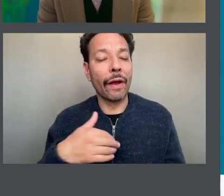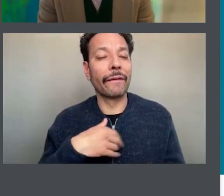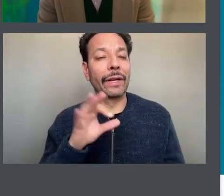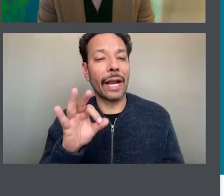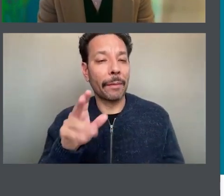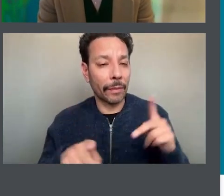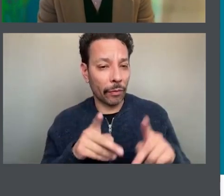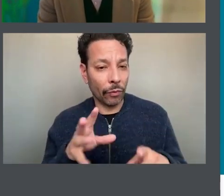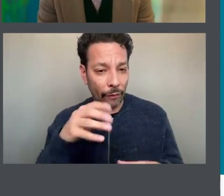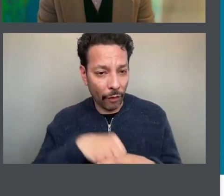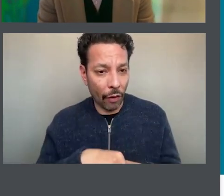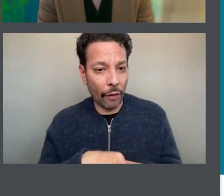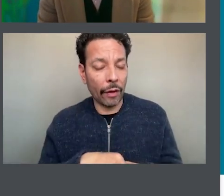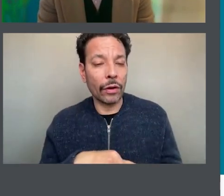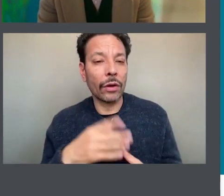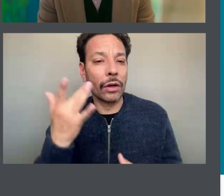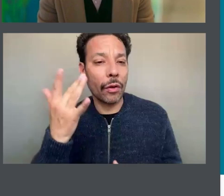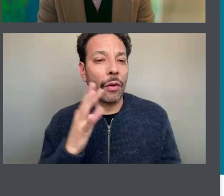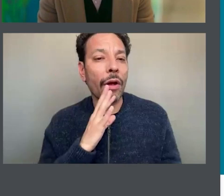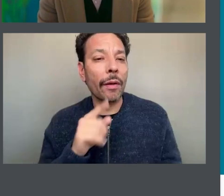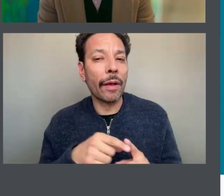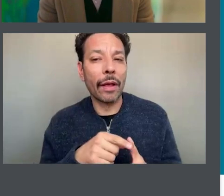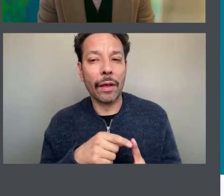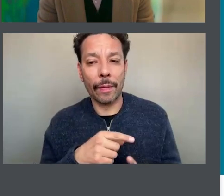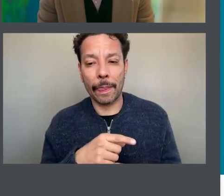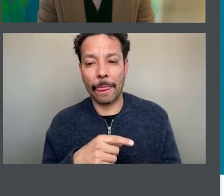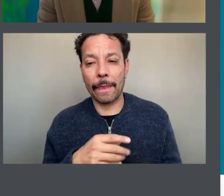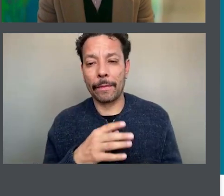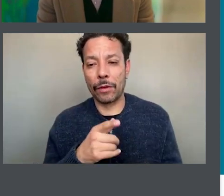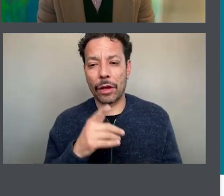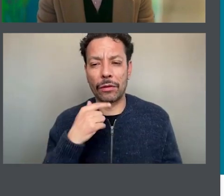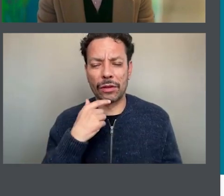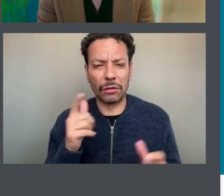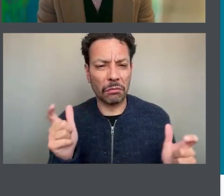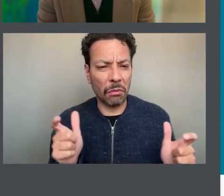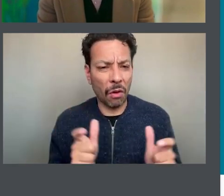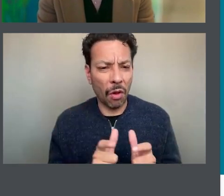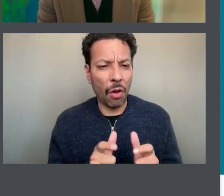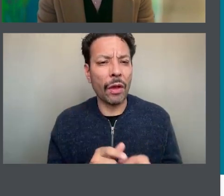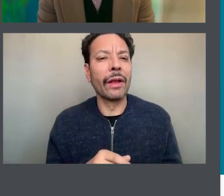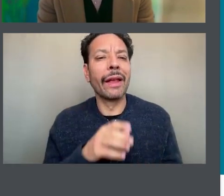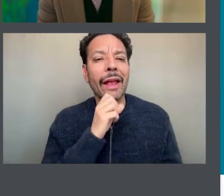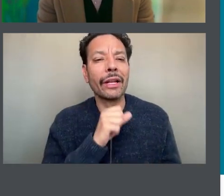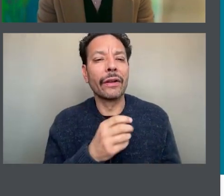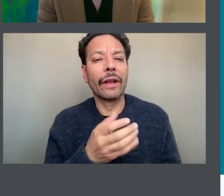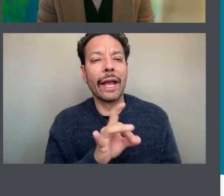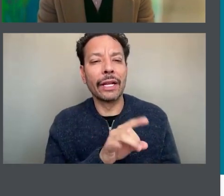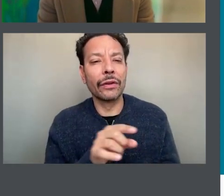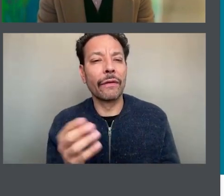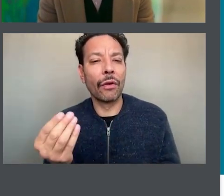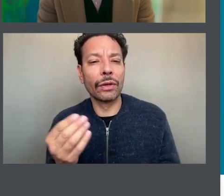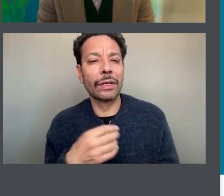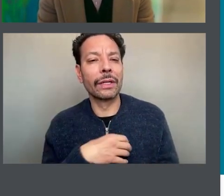participants. I'll talk about why our N was so small in a little bit. They were aged 8 to 14 years with stable single-sided